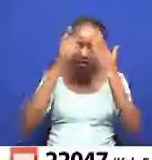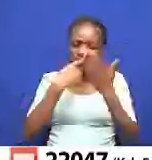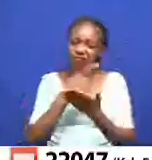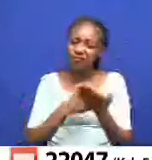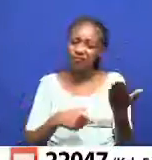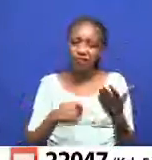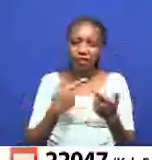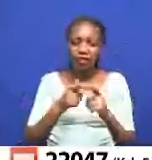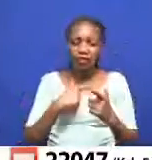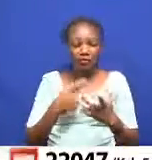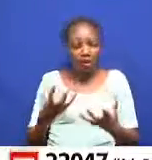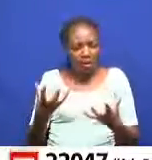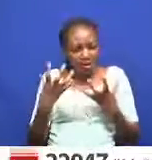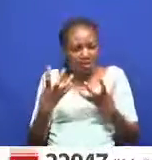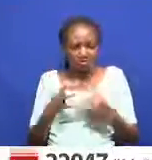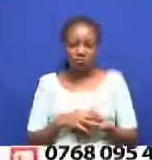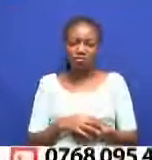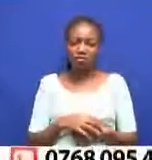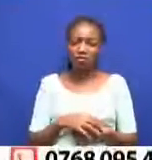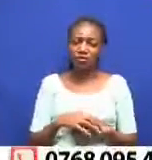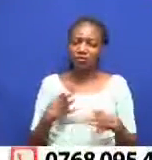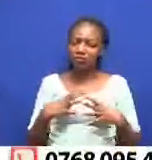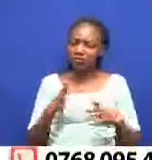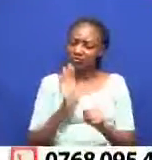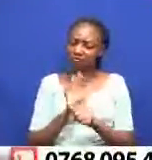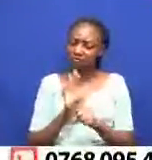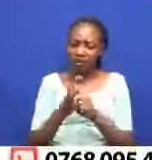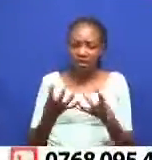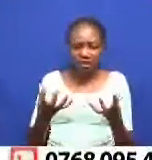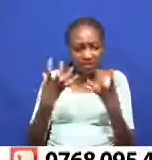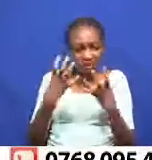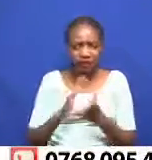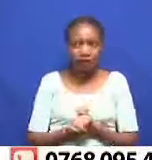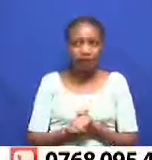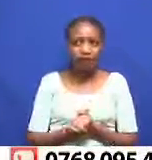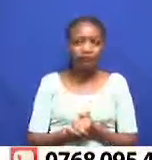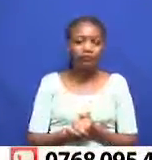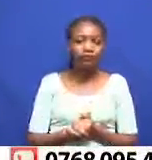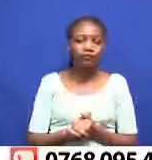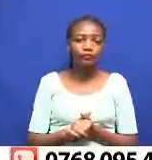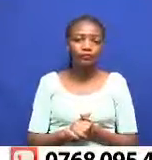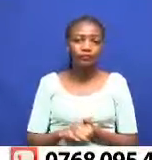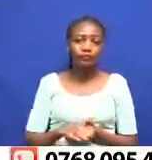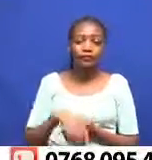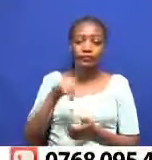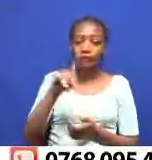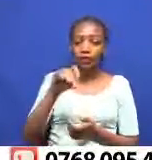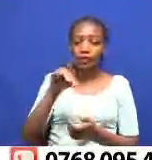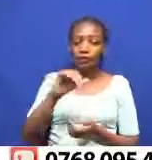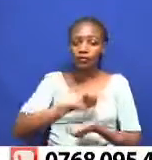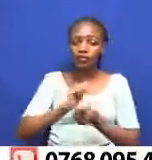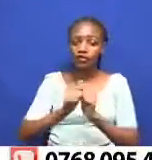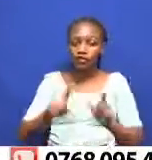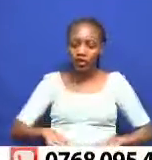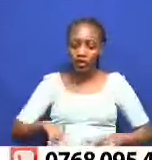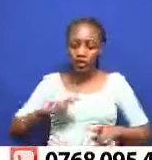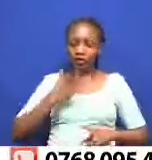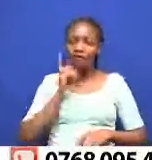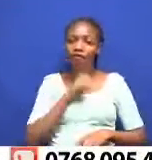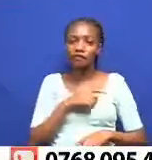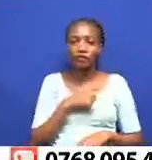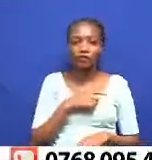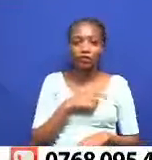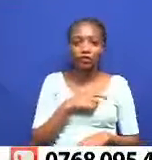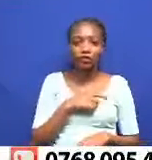Imenishtua tu kama vile imeshtua watu wengi sana. Mr. Charles Bukeko amebadilisha maisha yangu. Ile maisha naishi sasa hivi, ile experience